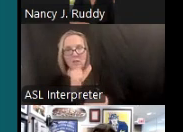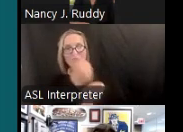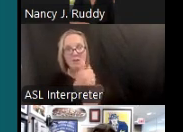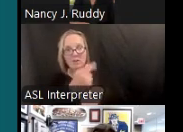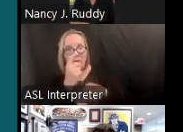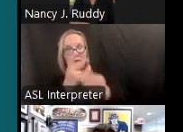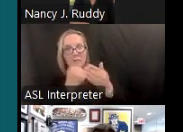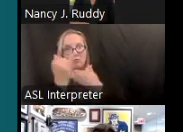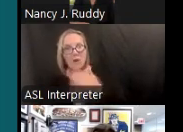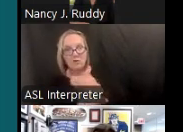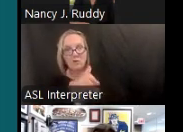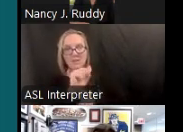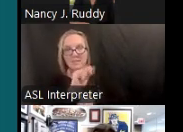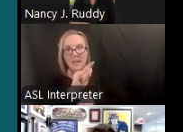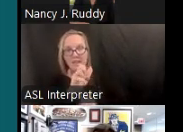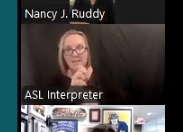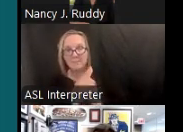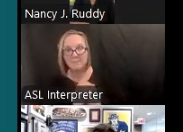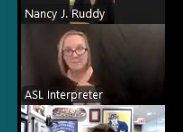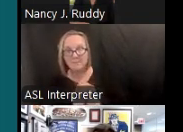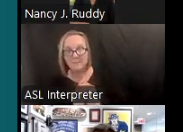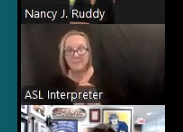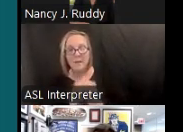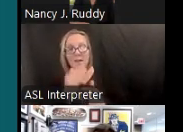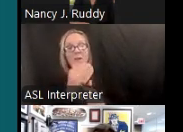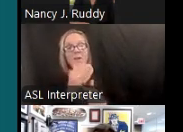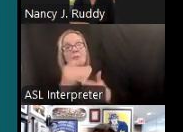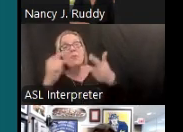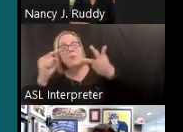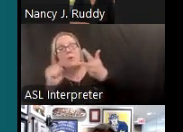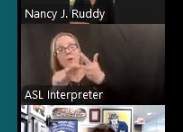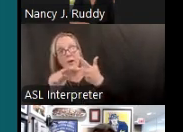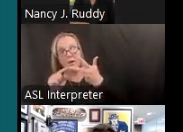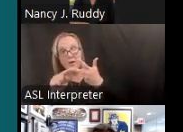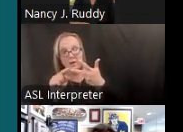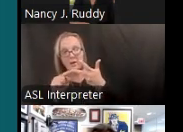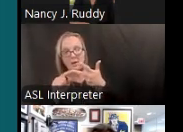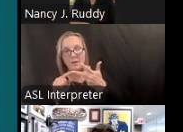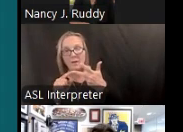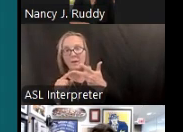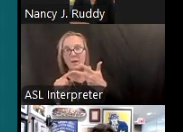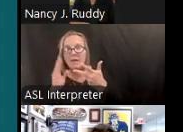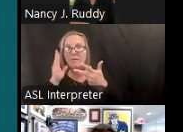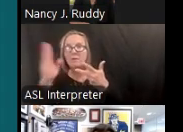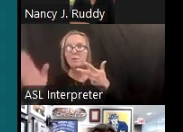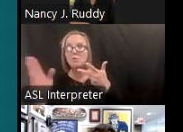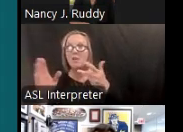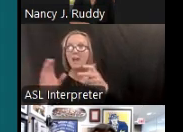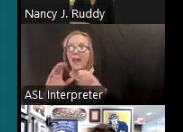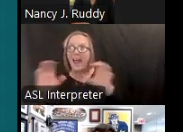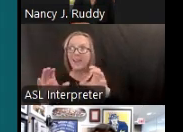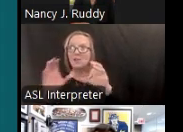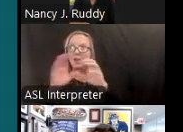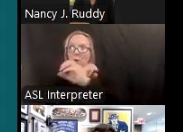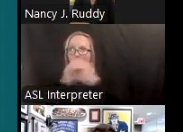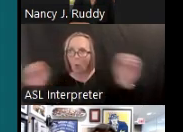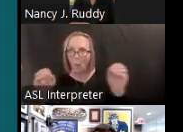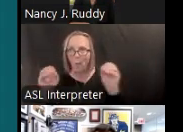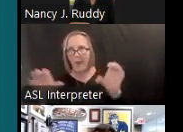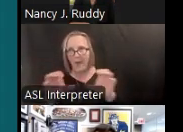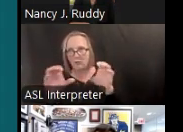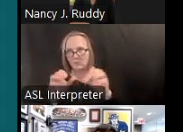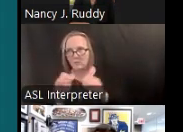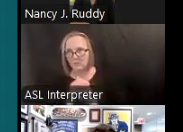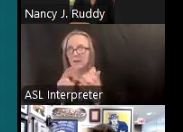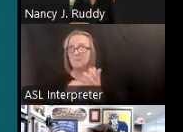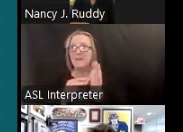project site. The third element is the future no action condition. This represents